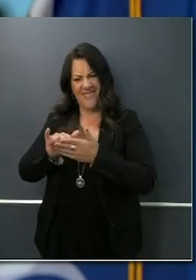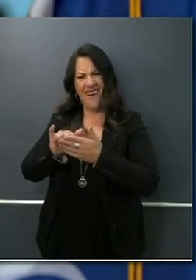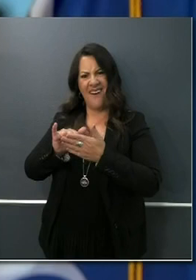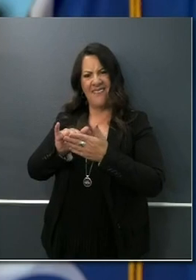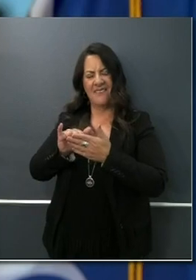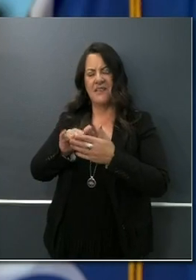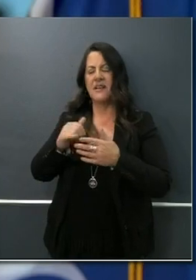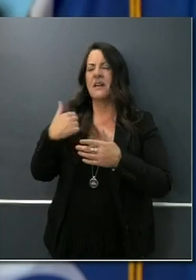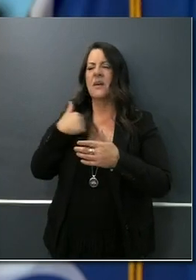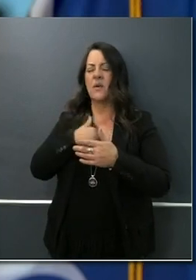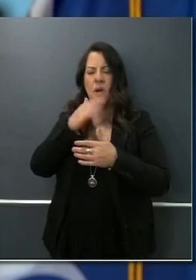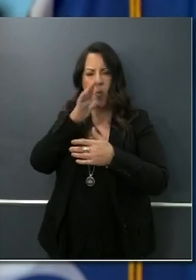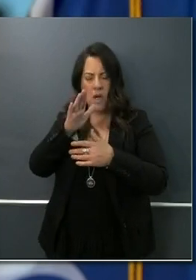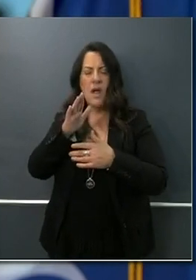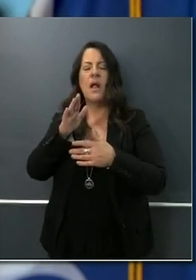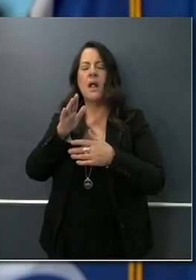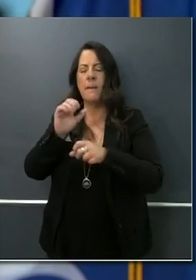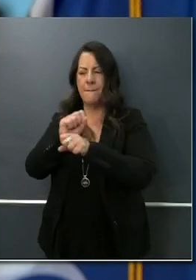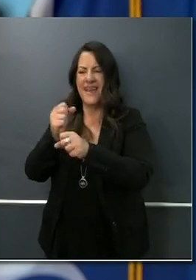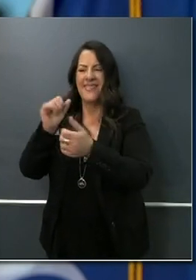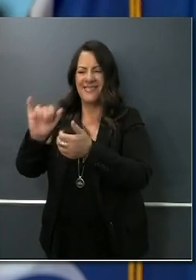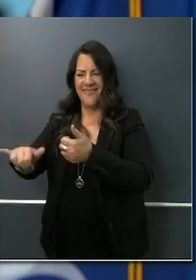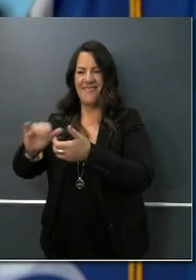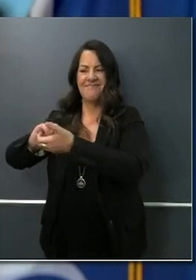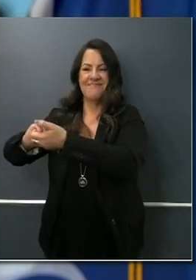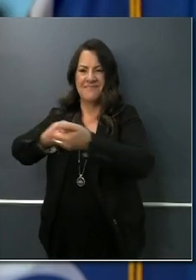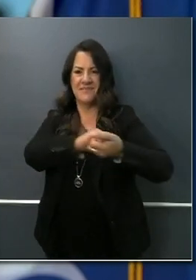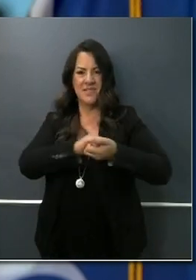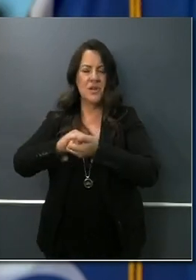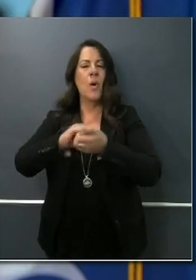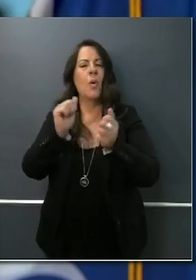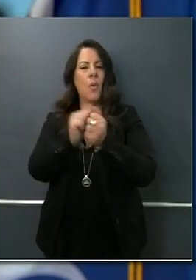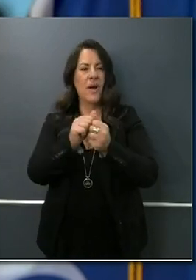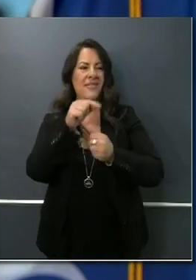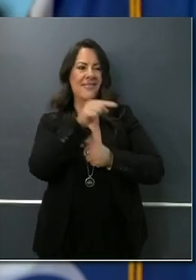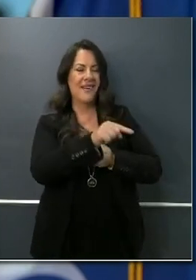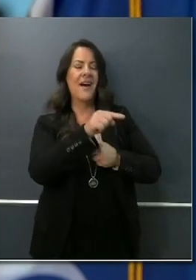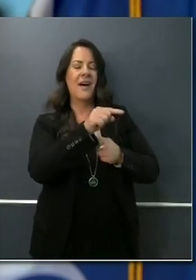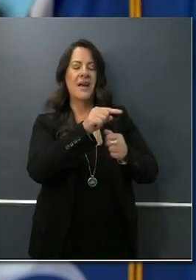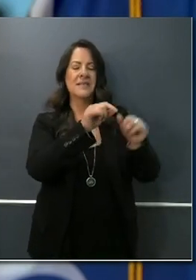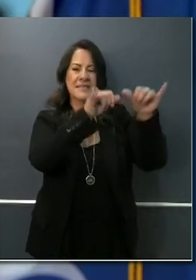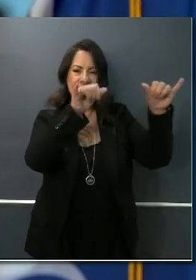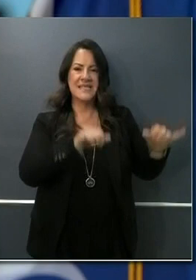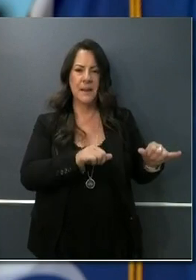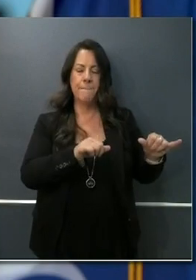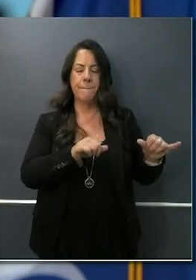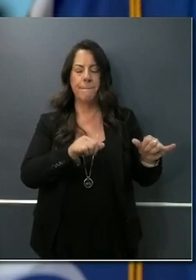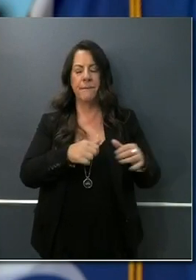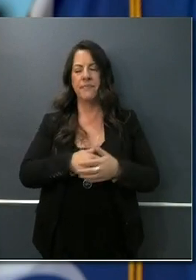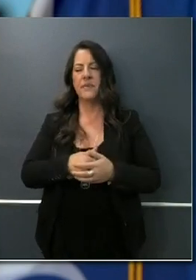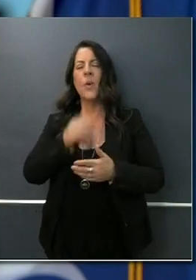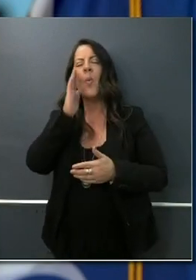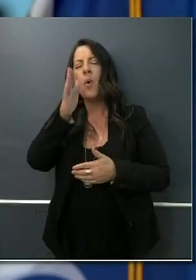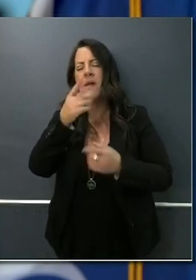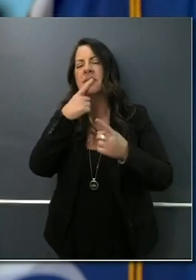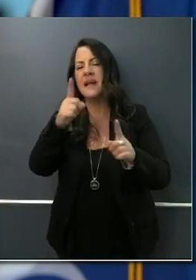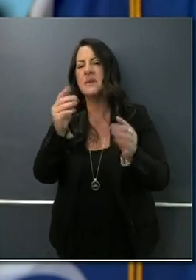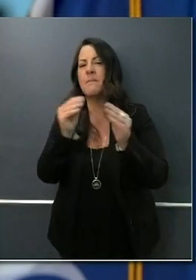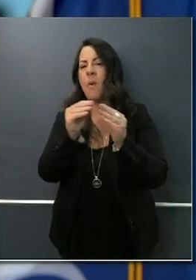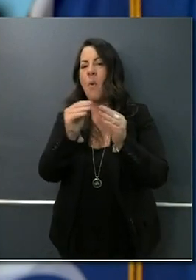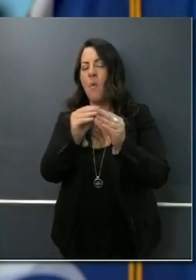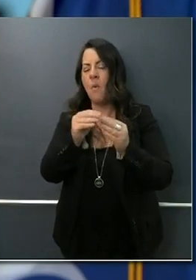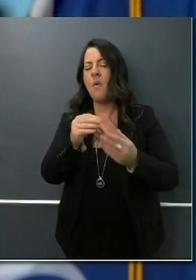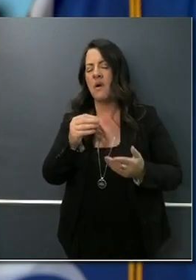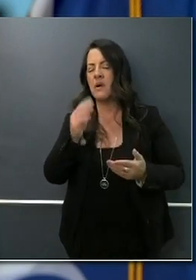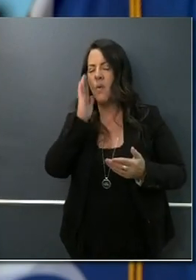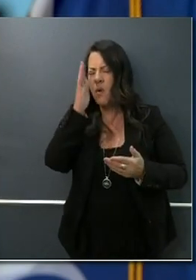level, and then building capacity and partnerships, the institution that we're very, very shortly going to announce that will be doing